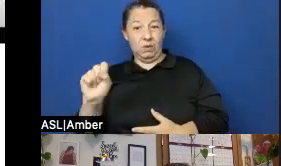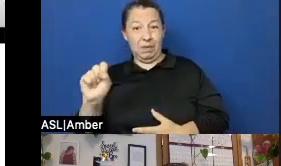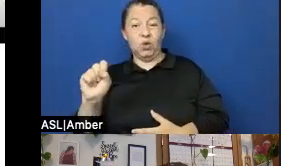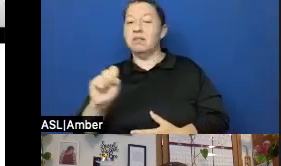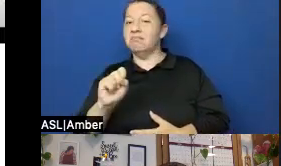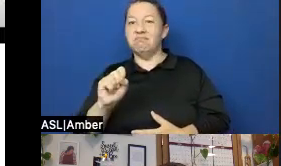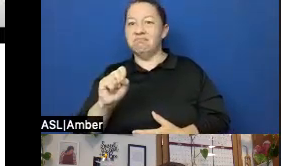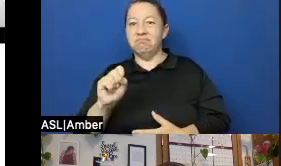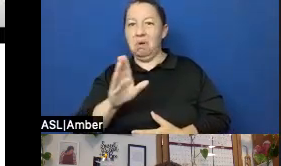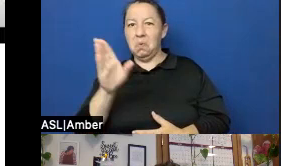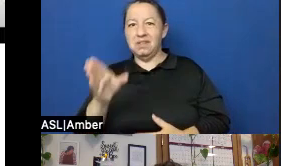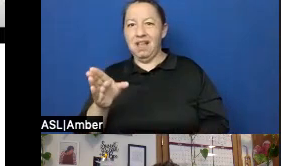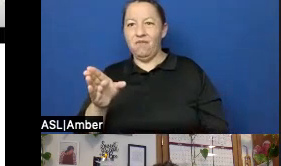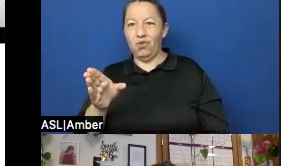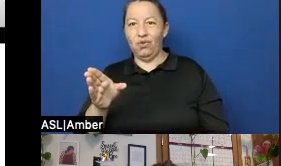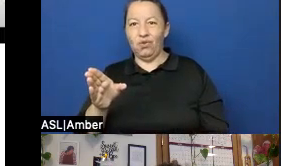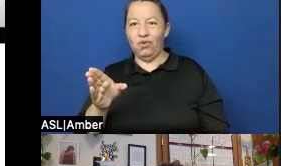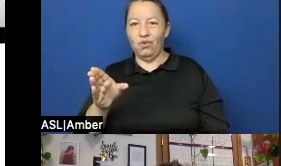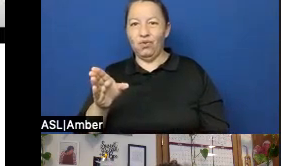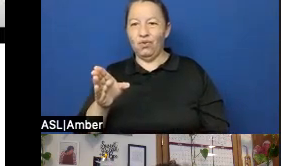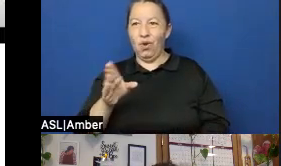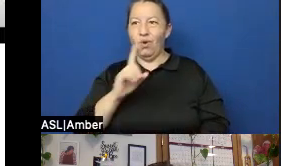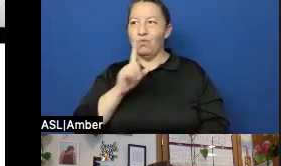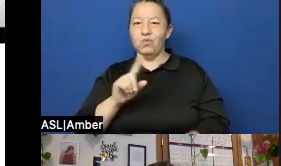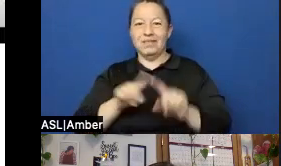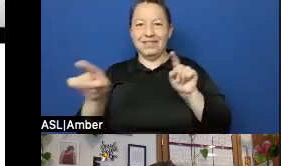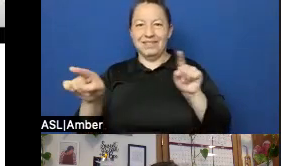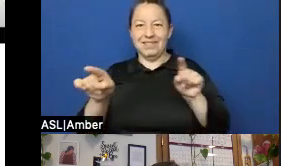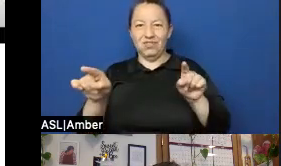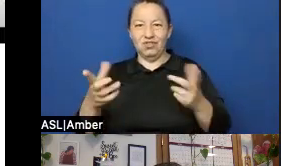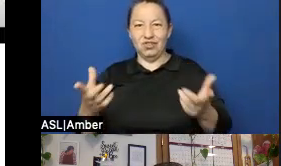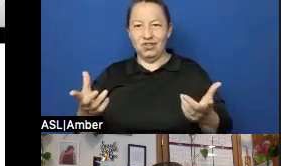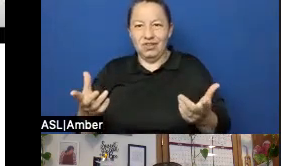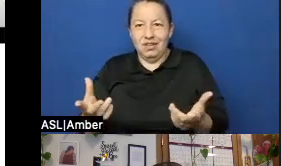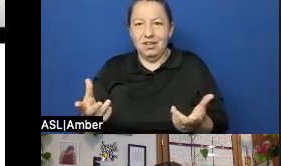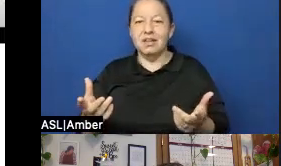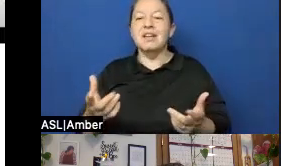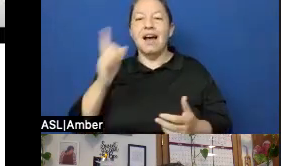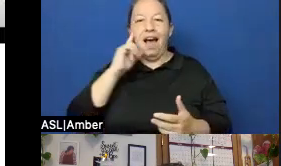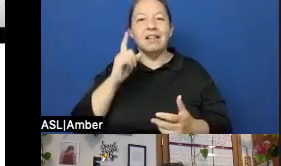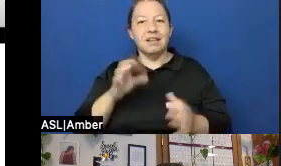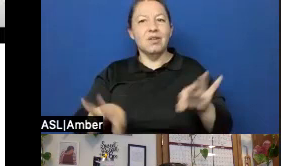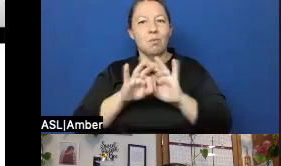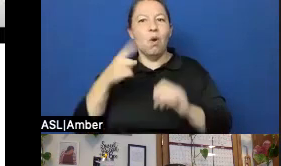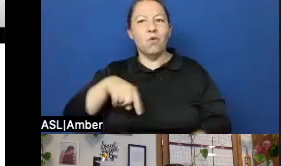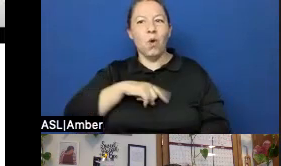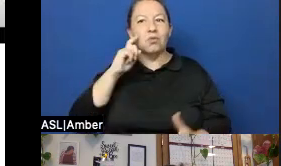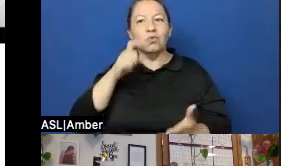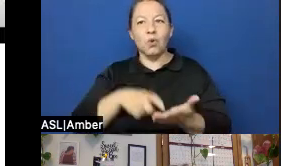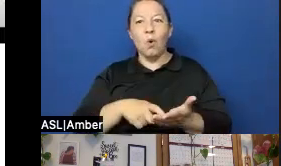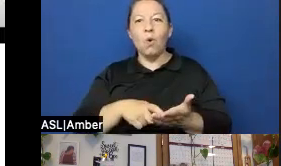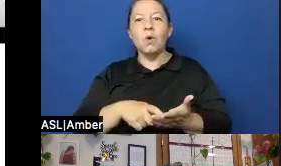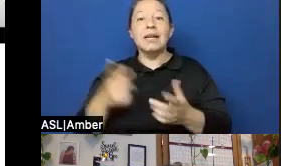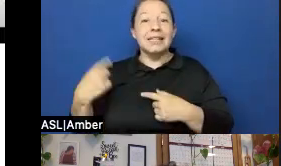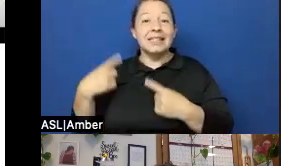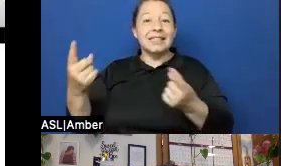there was never a distinction, right? And I think it's important for us to note that since the dawn of